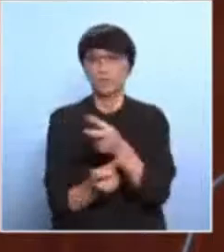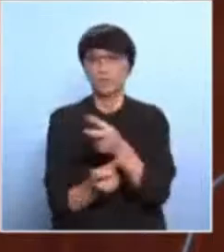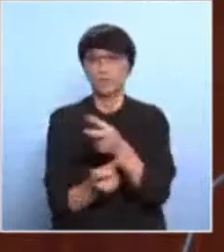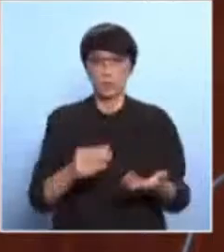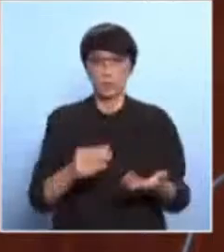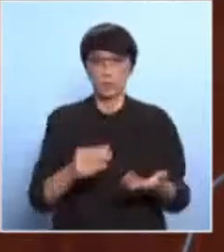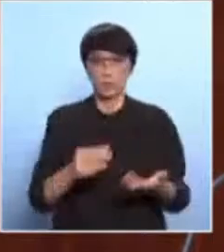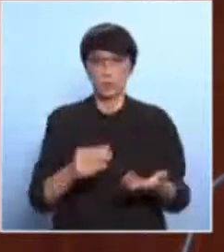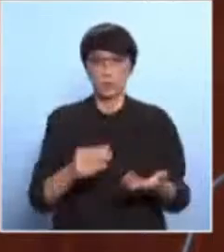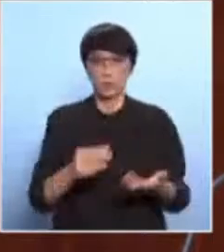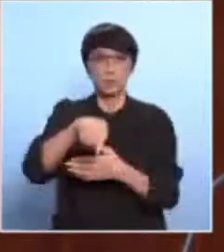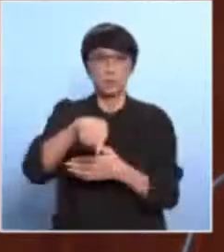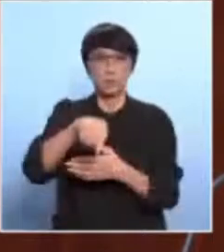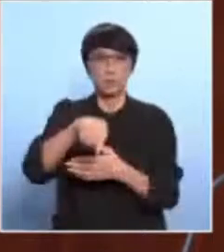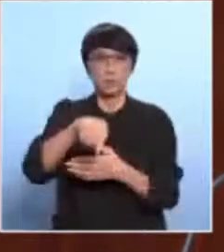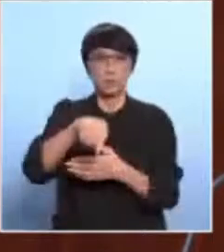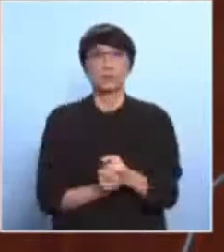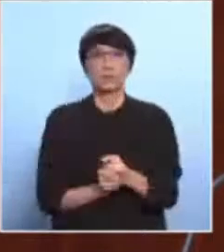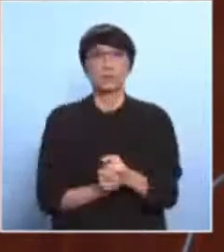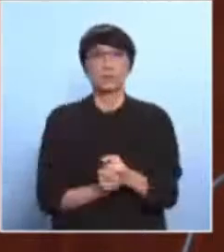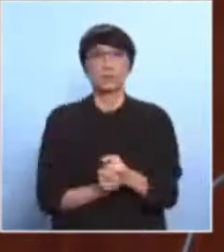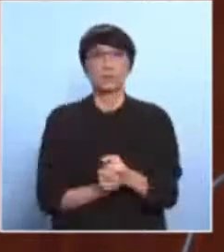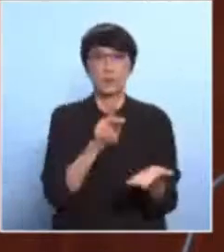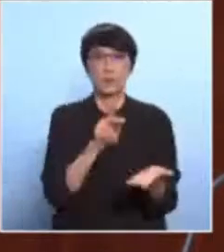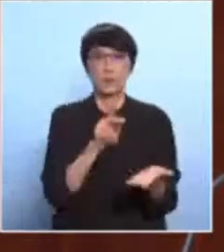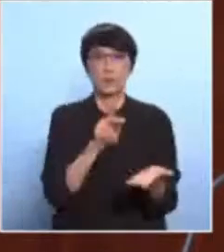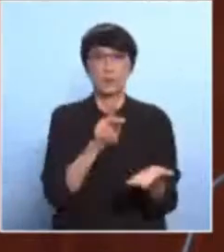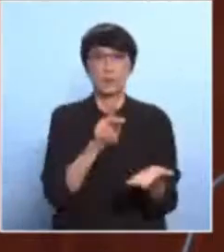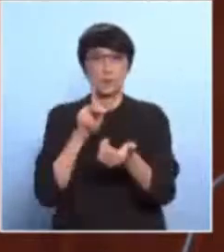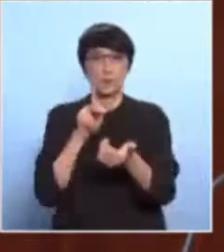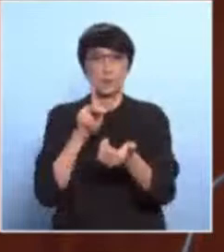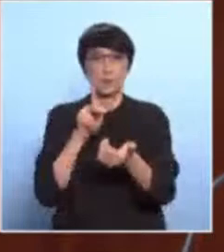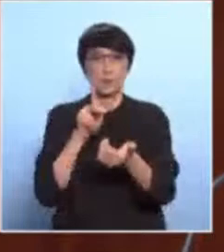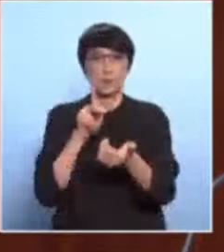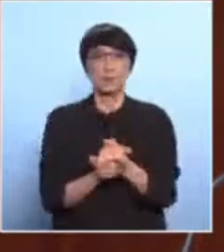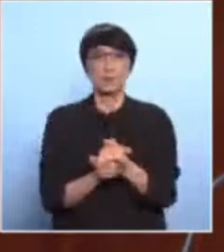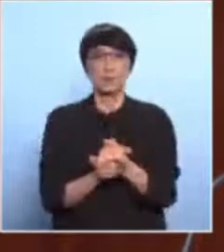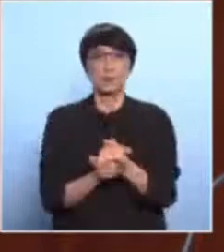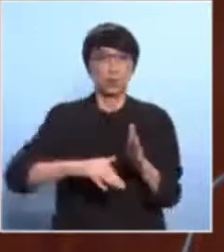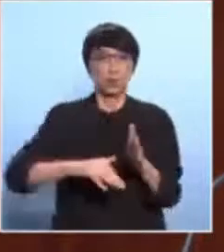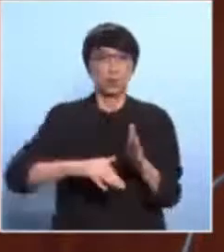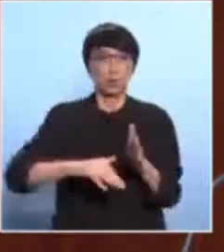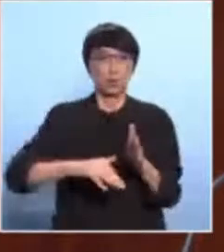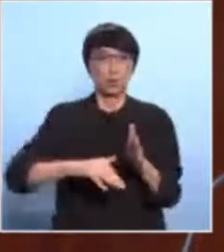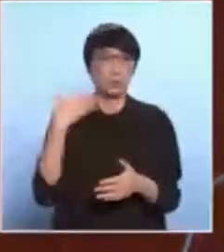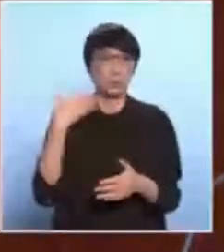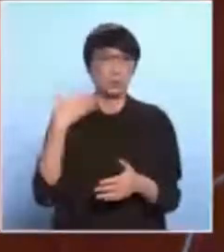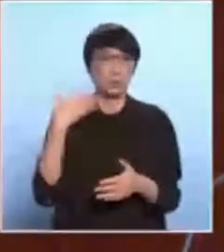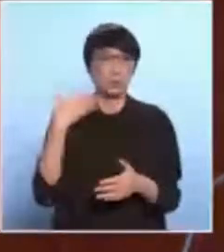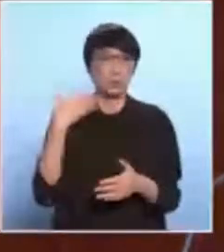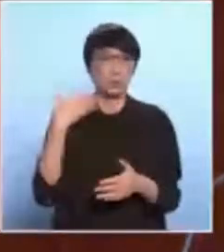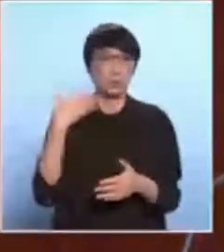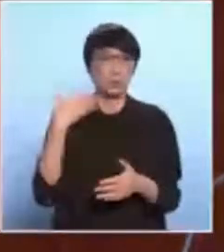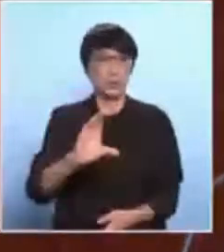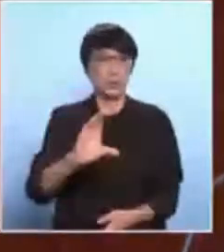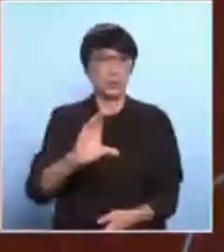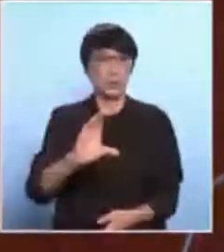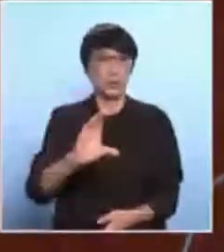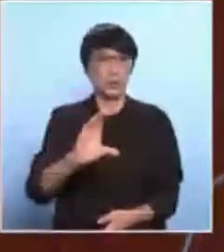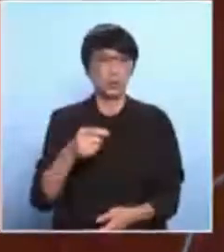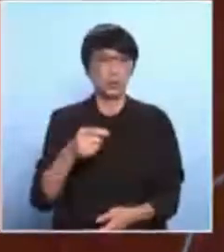in mid-2023 for raising its borrowing limit from $6 billion to $25 billion.